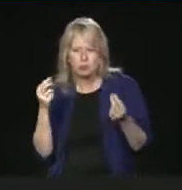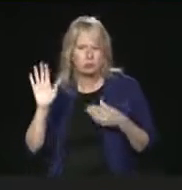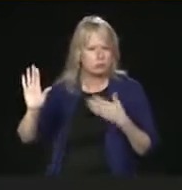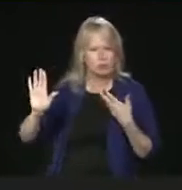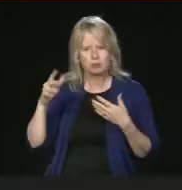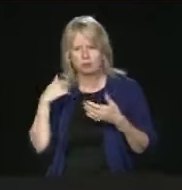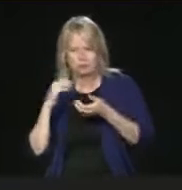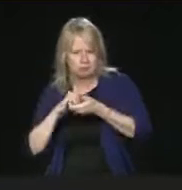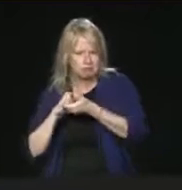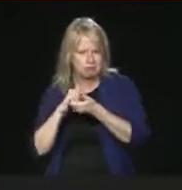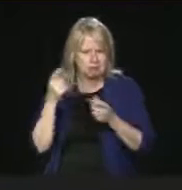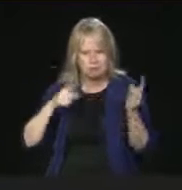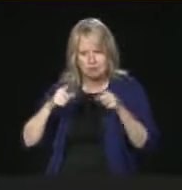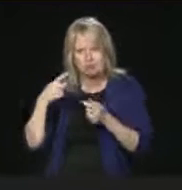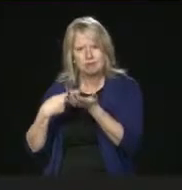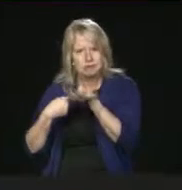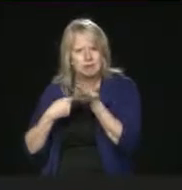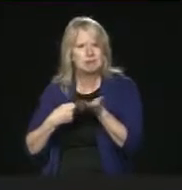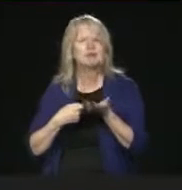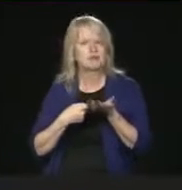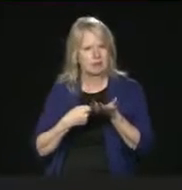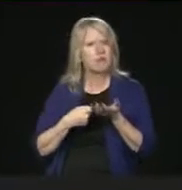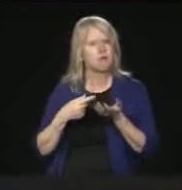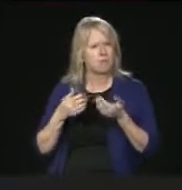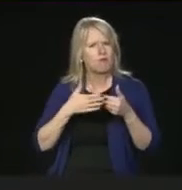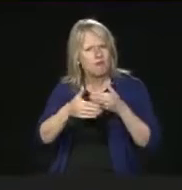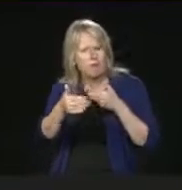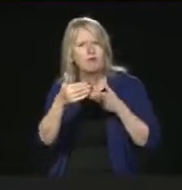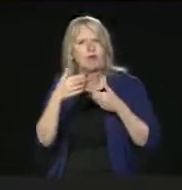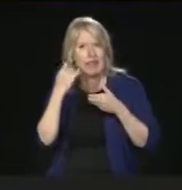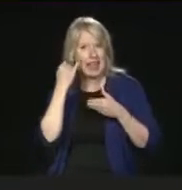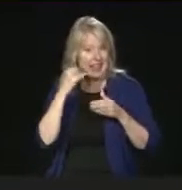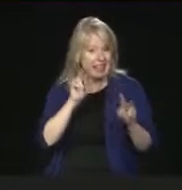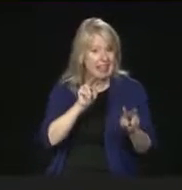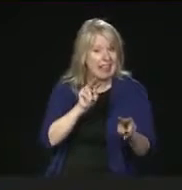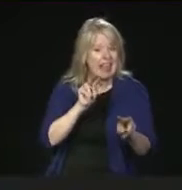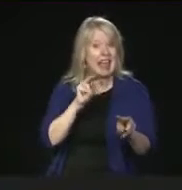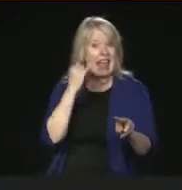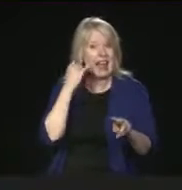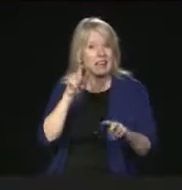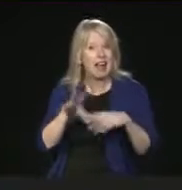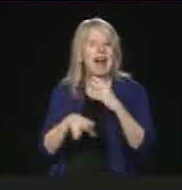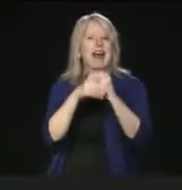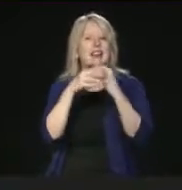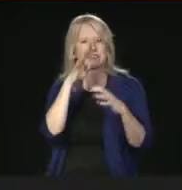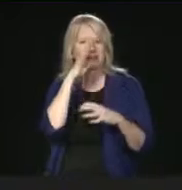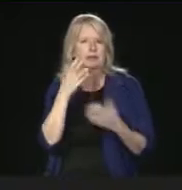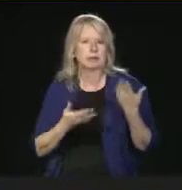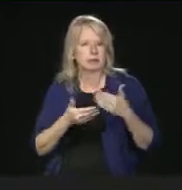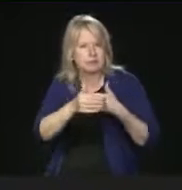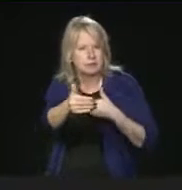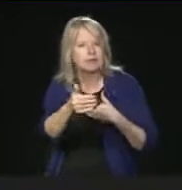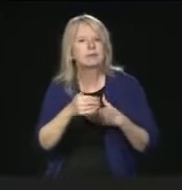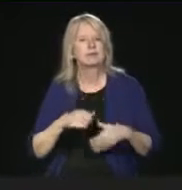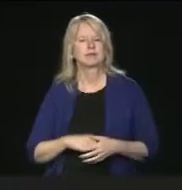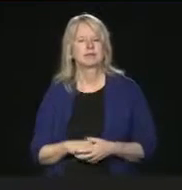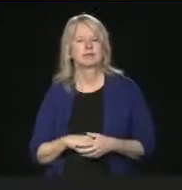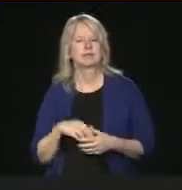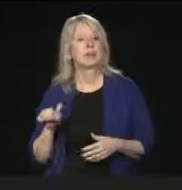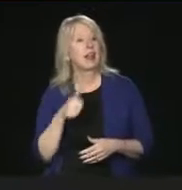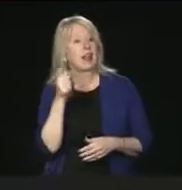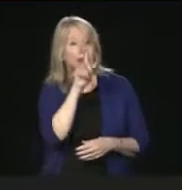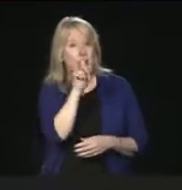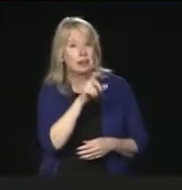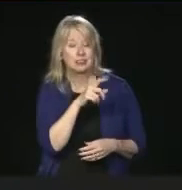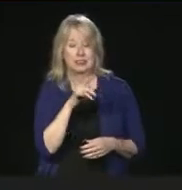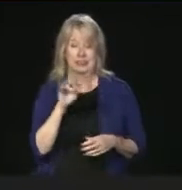course, if other measures are necessary, we will take them. Encouraging people to stay home and to social distance is not